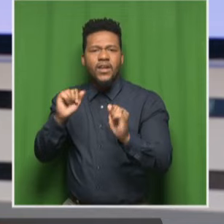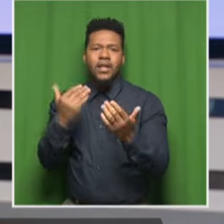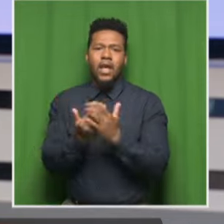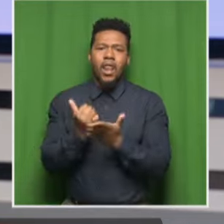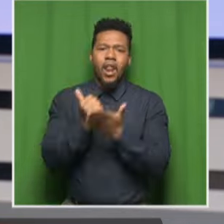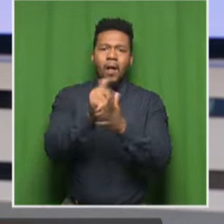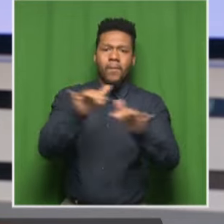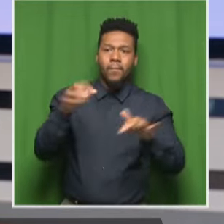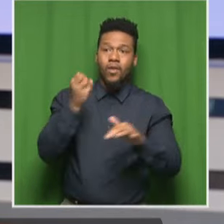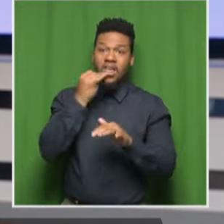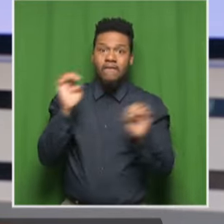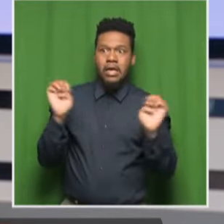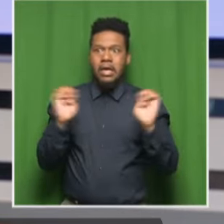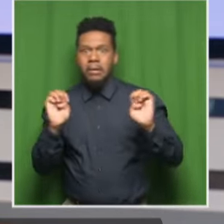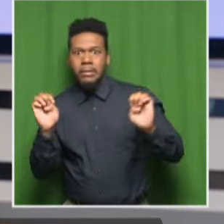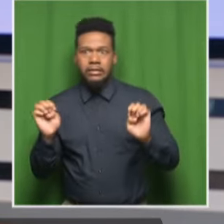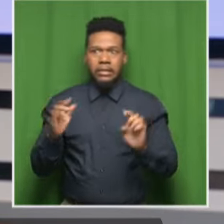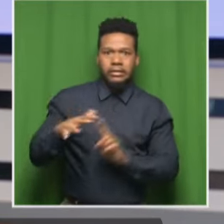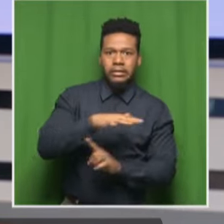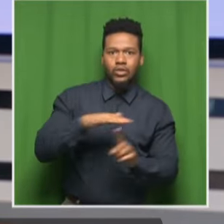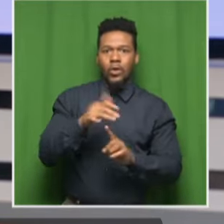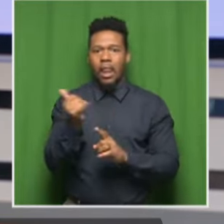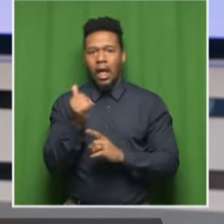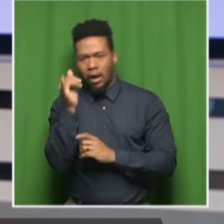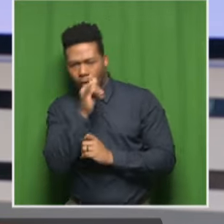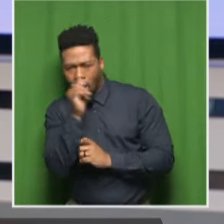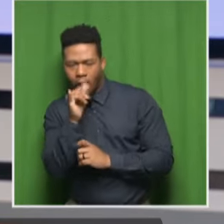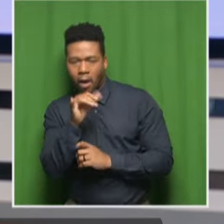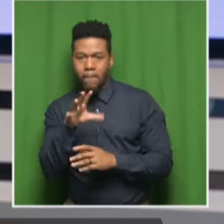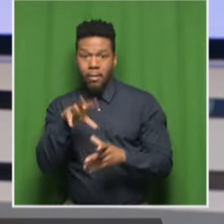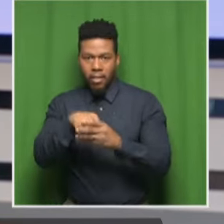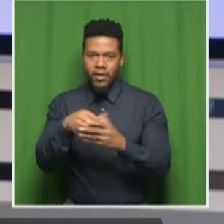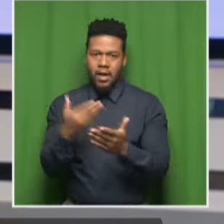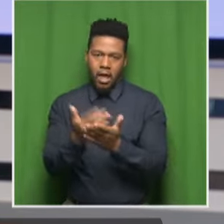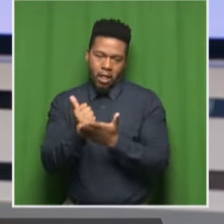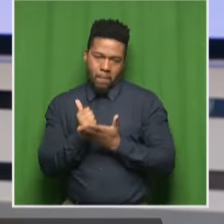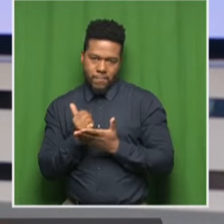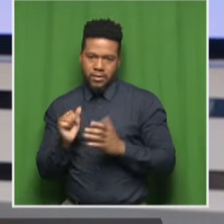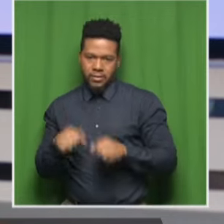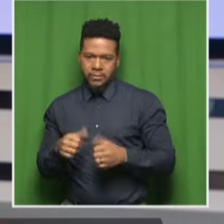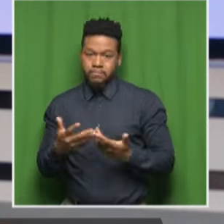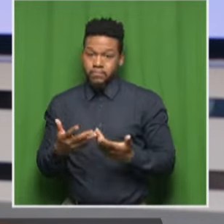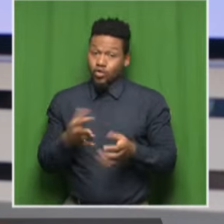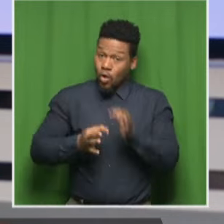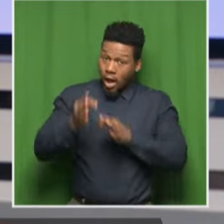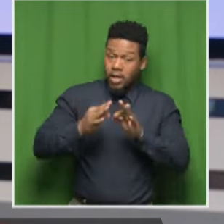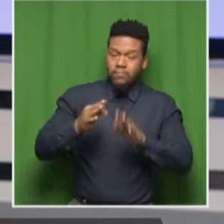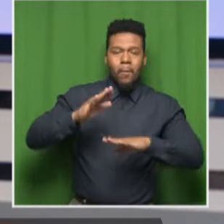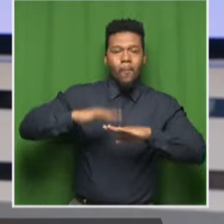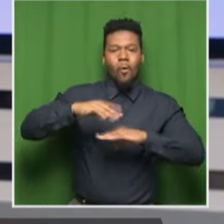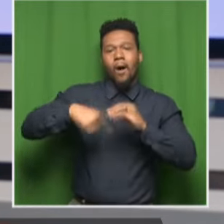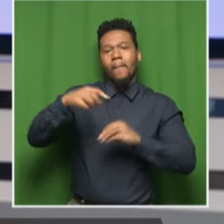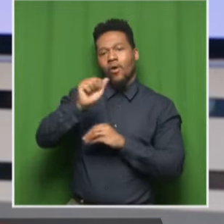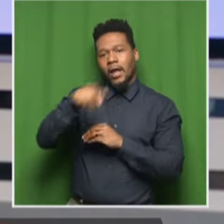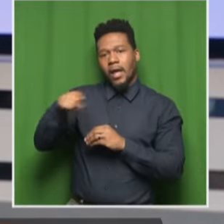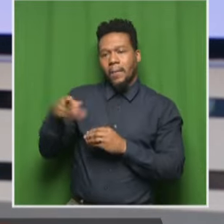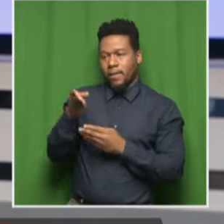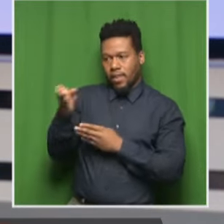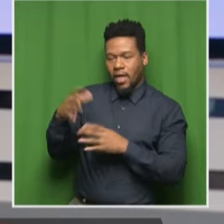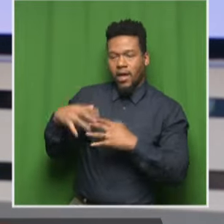emergency situations such as crime. So to tell us a little bit more about the app, how effectively people can also use it, we're joined in studio by Safe Space